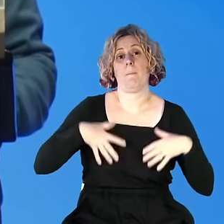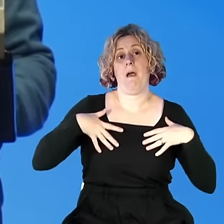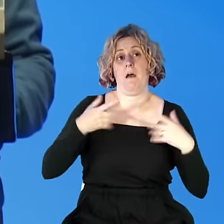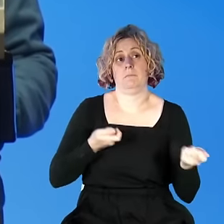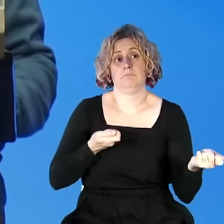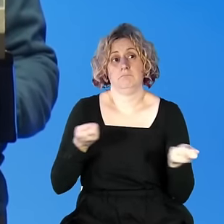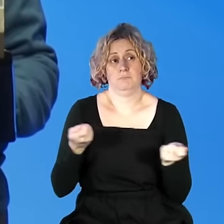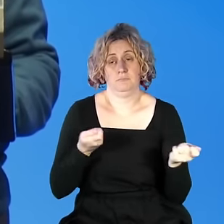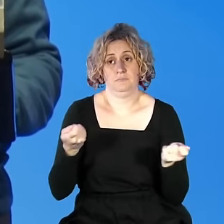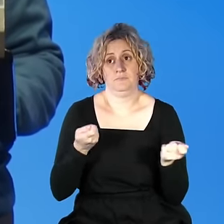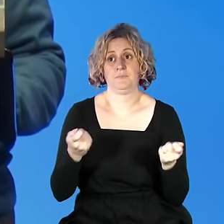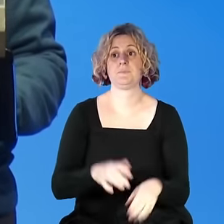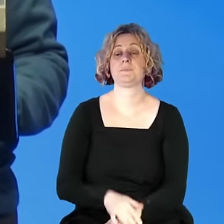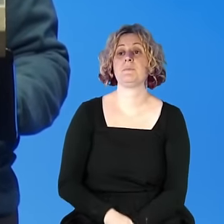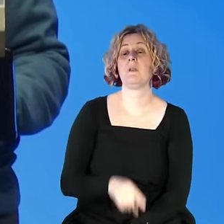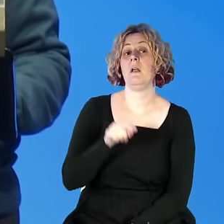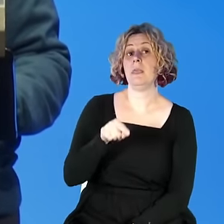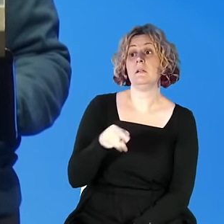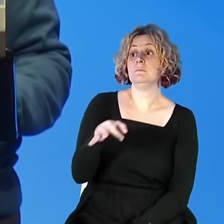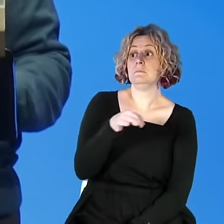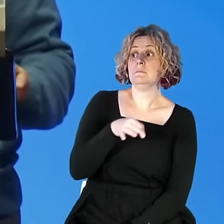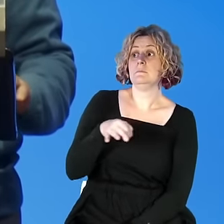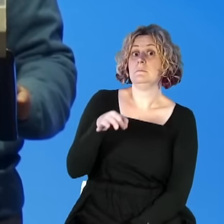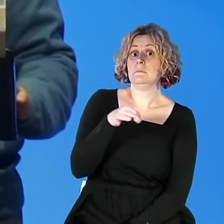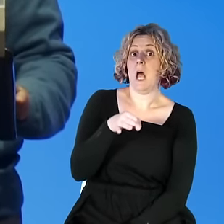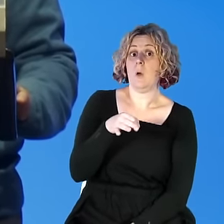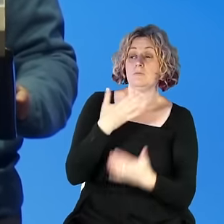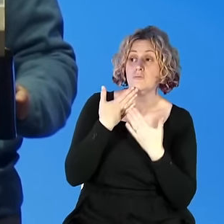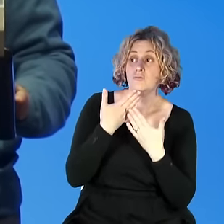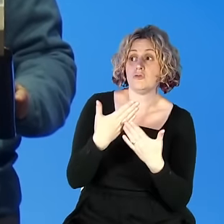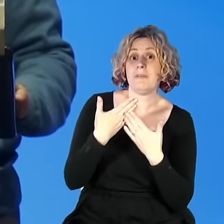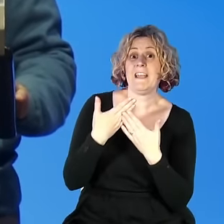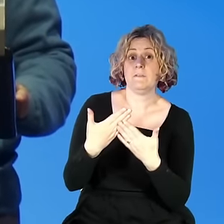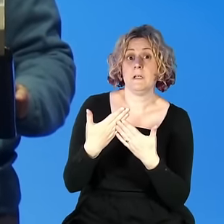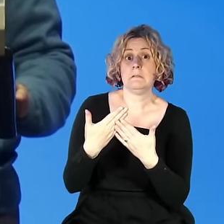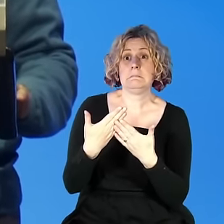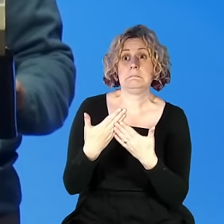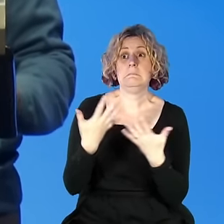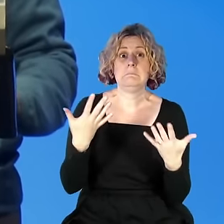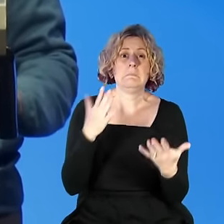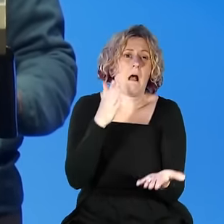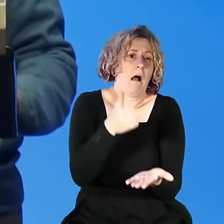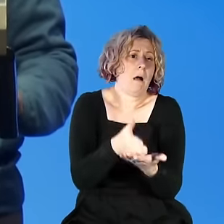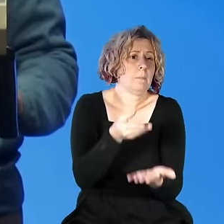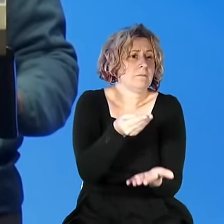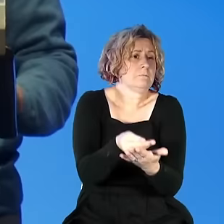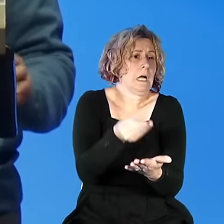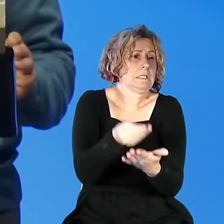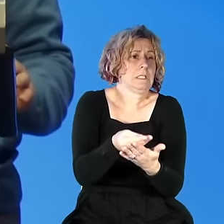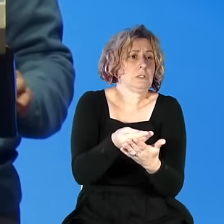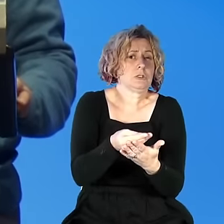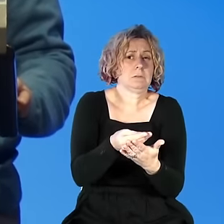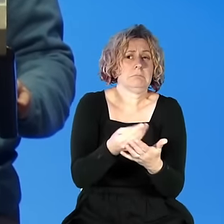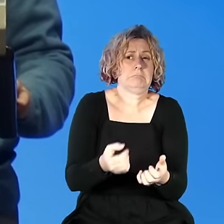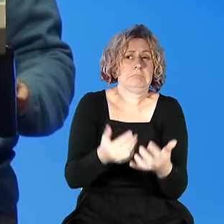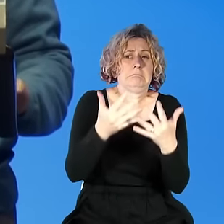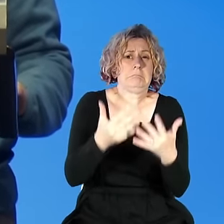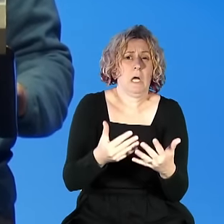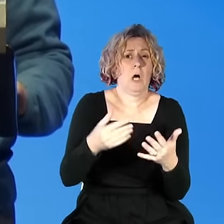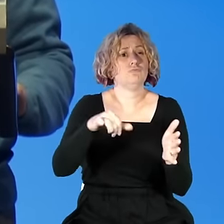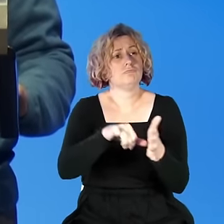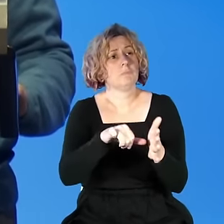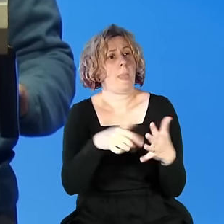economic situation, which is helped by you continuing to come. We do have the advantage of